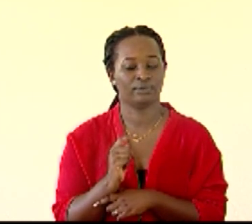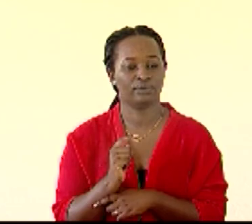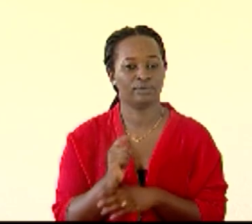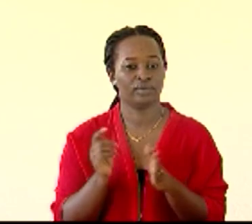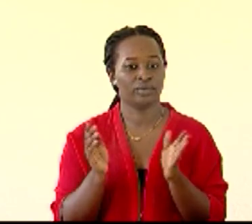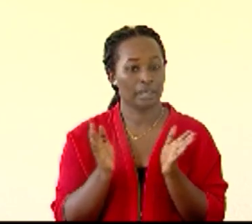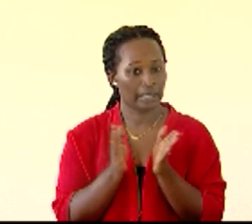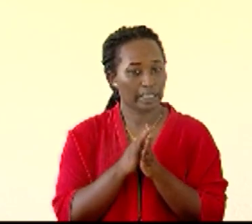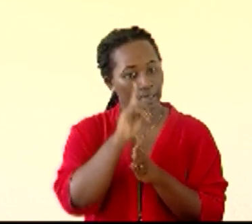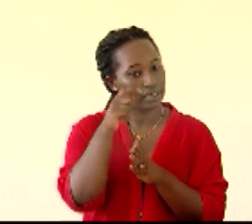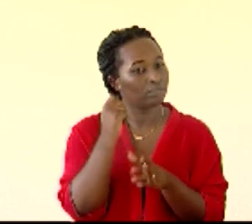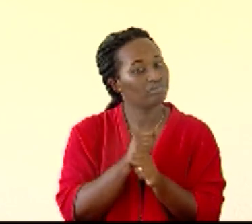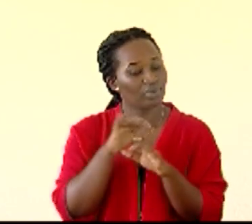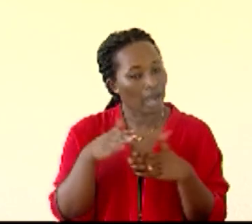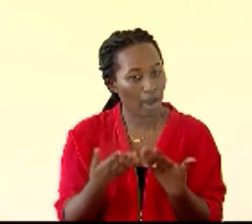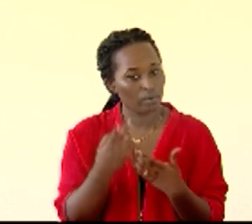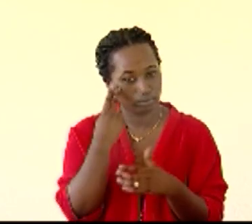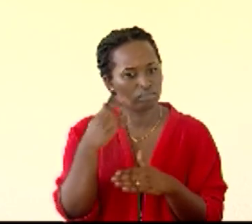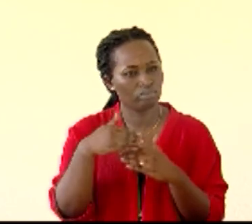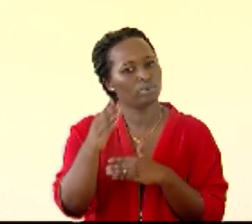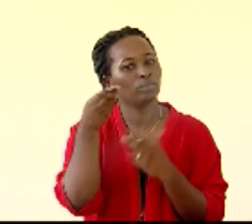Until it rains, or what?